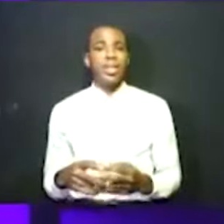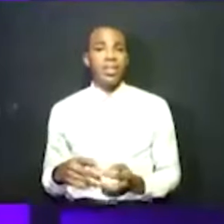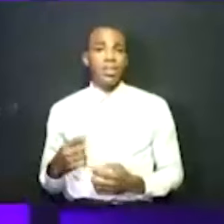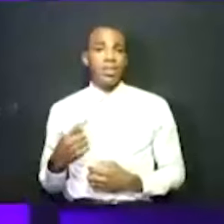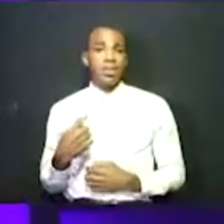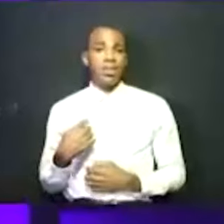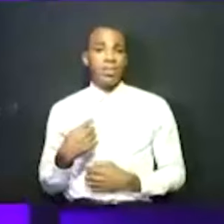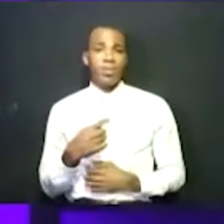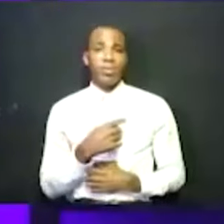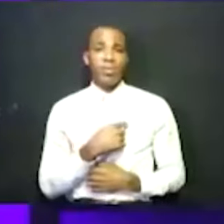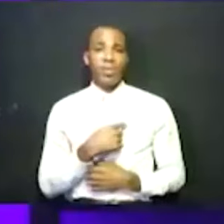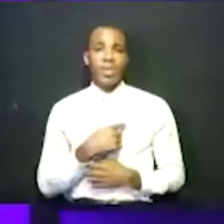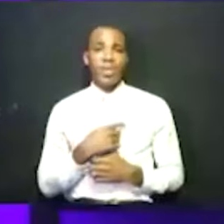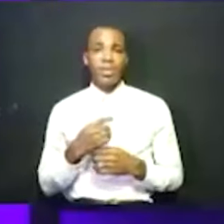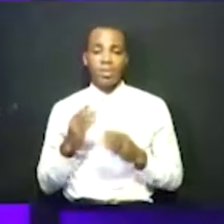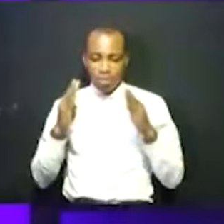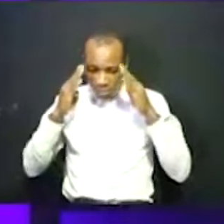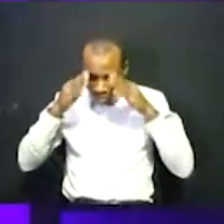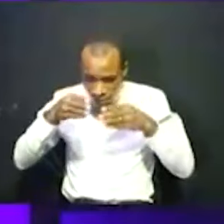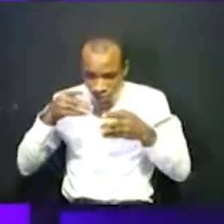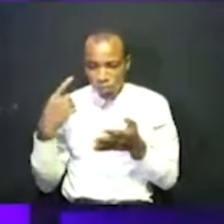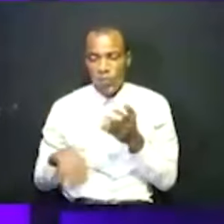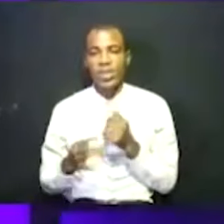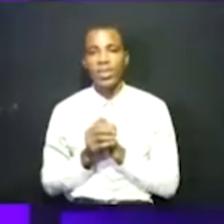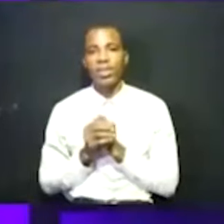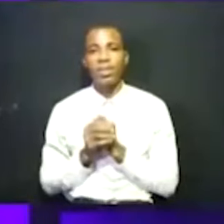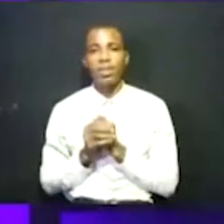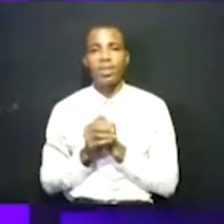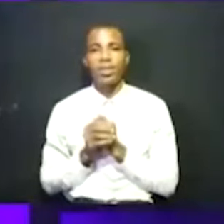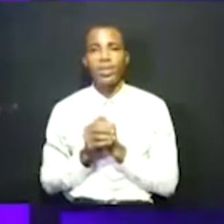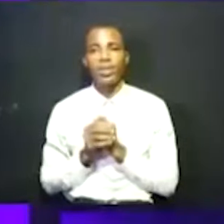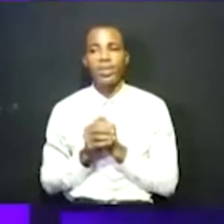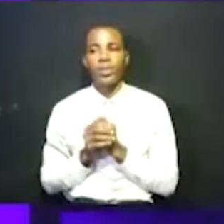looking at a series on the topic